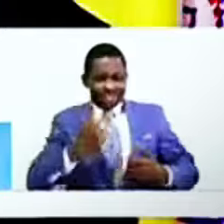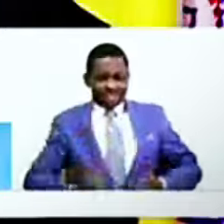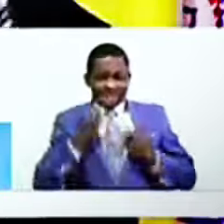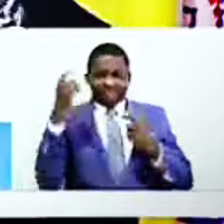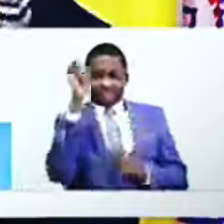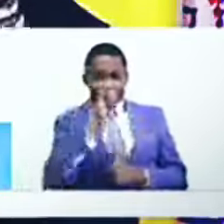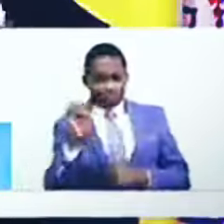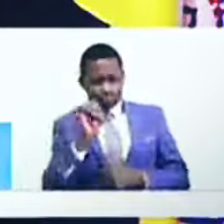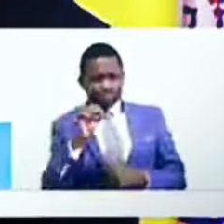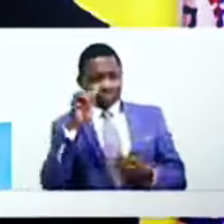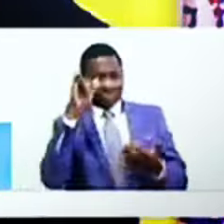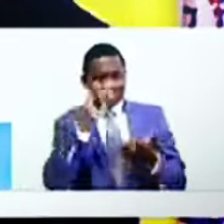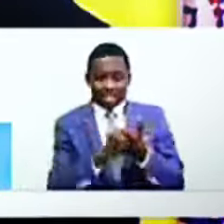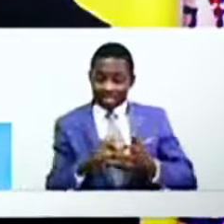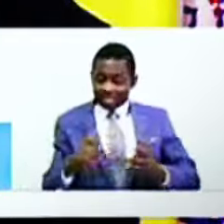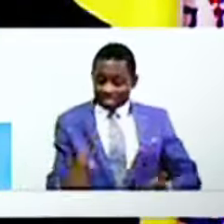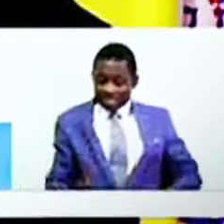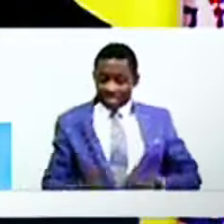to us a changed